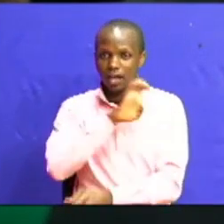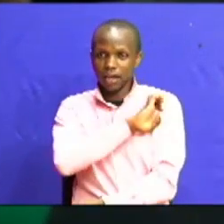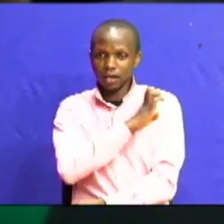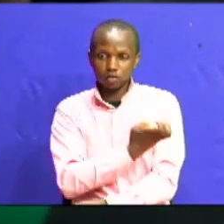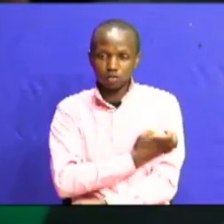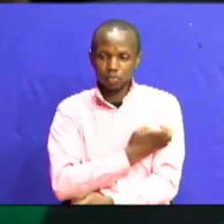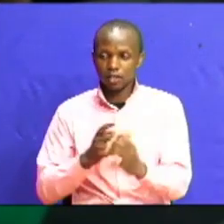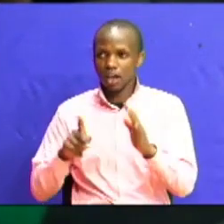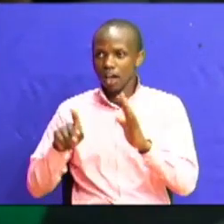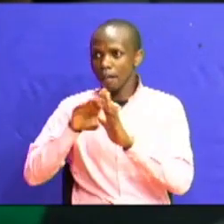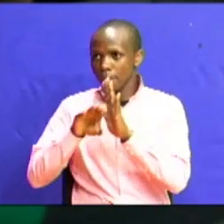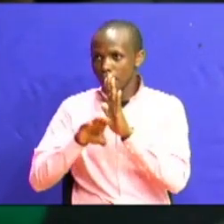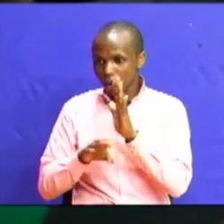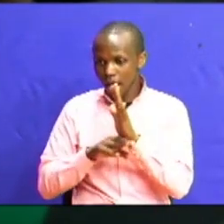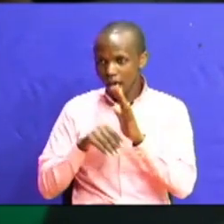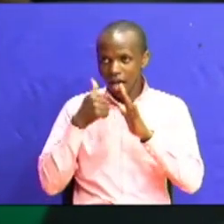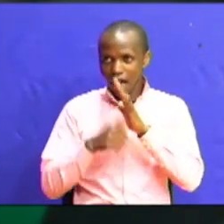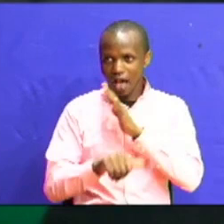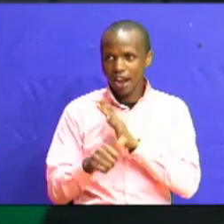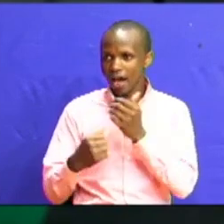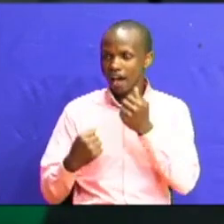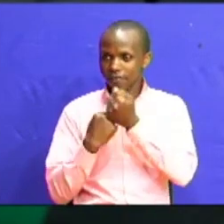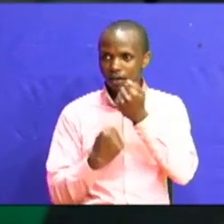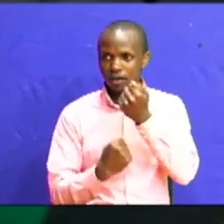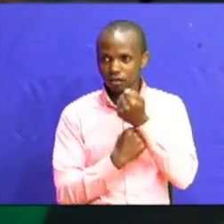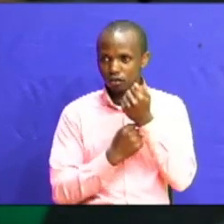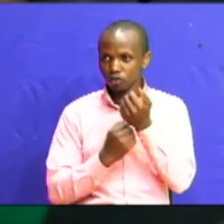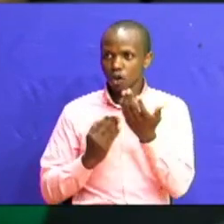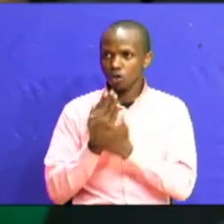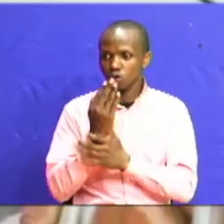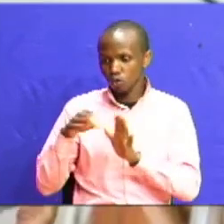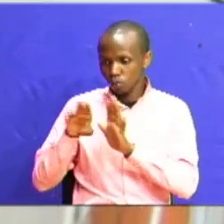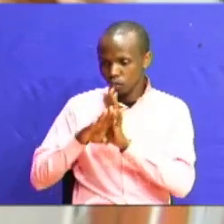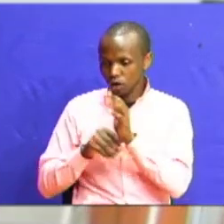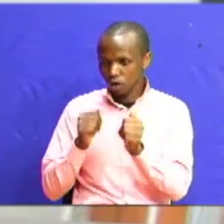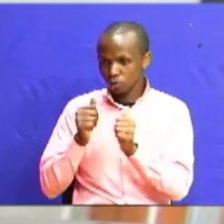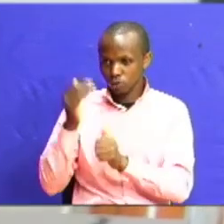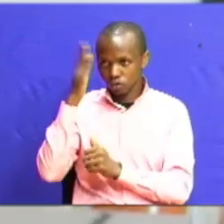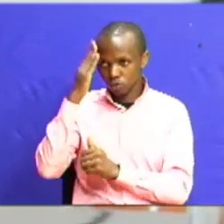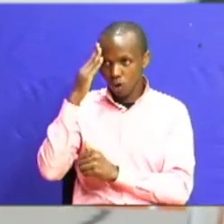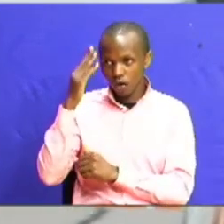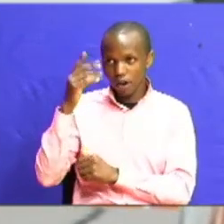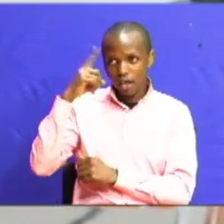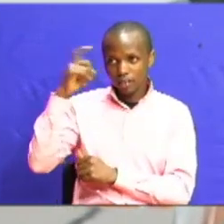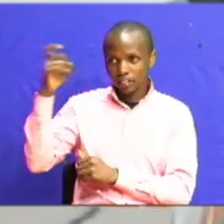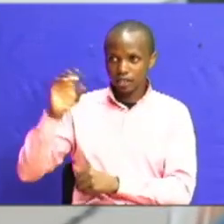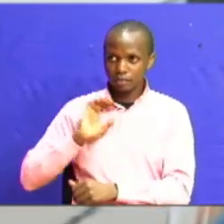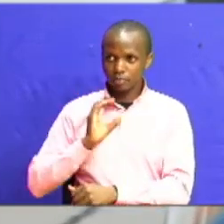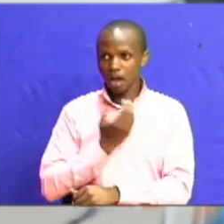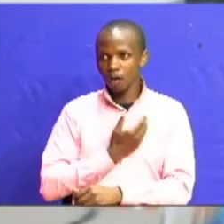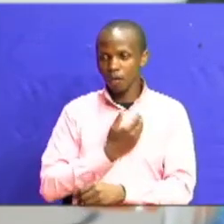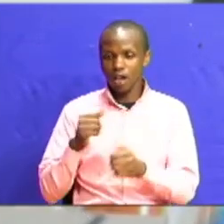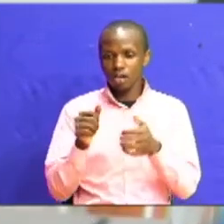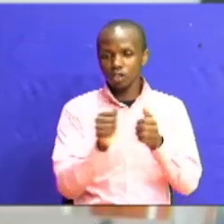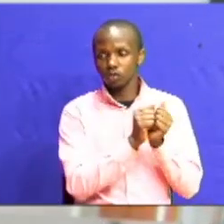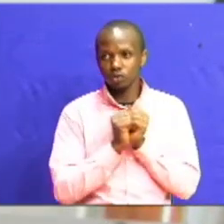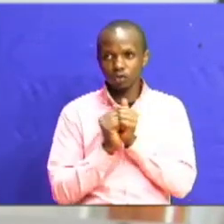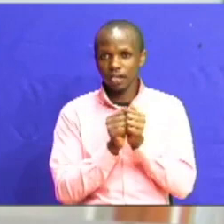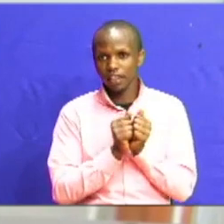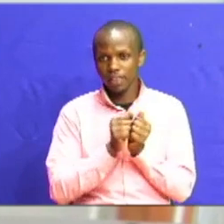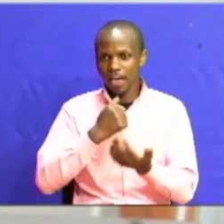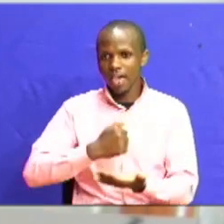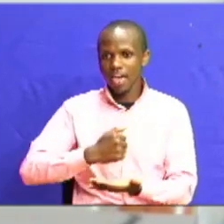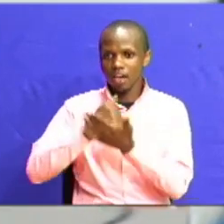projects, under the Foundation's sustainable philanthropy programs, namely Ndoto Zetu, Pamoja, Usamaria and